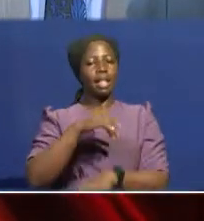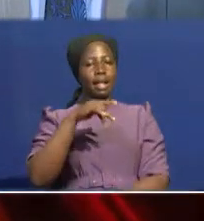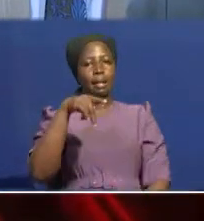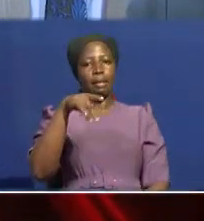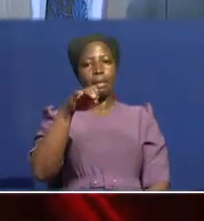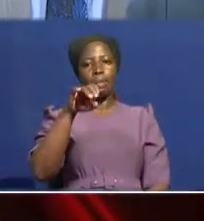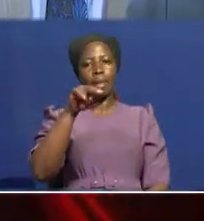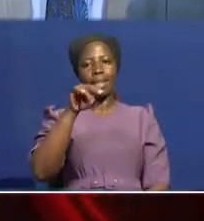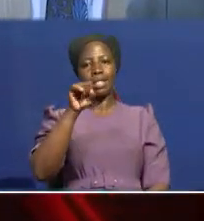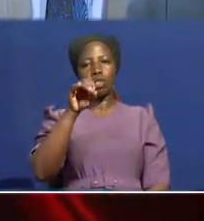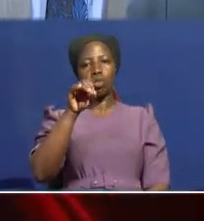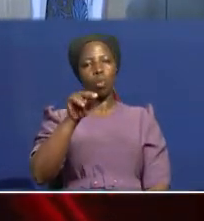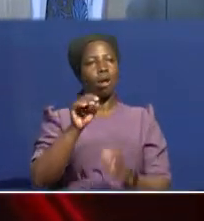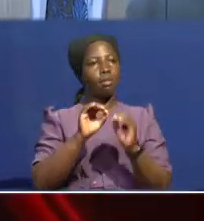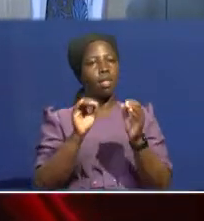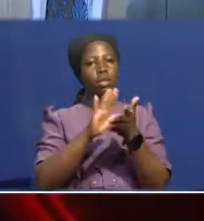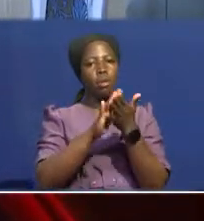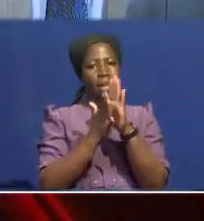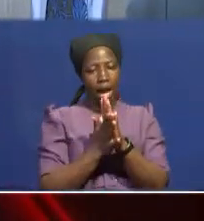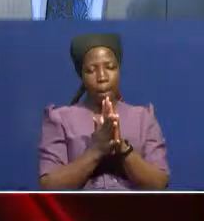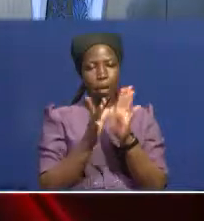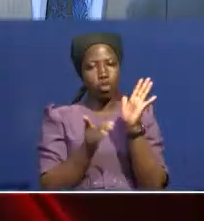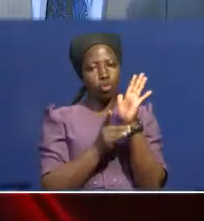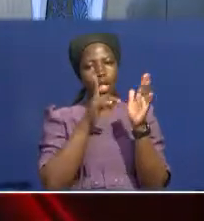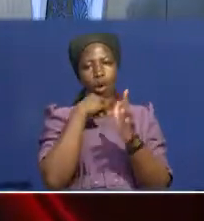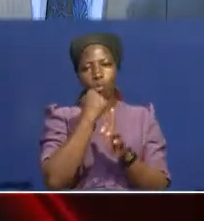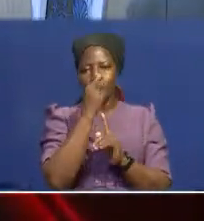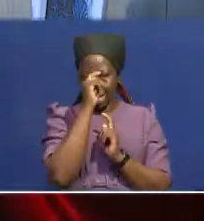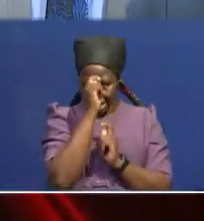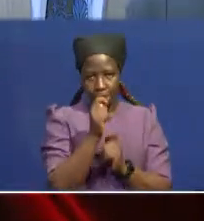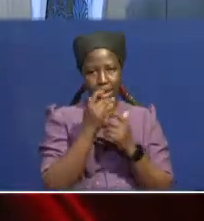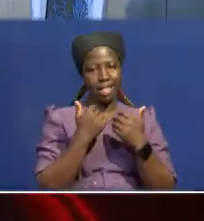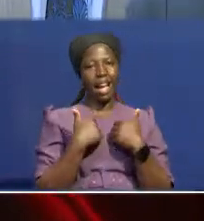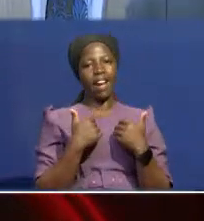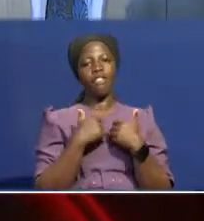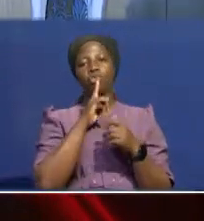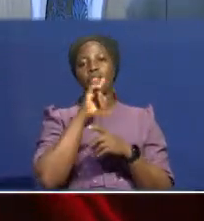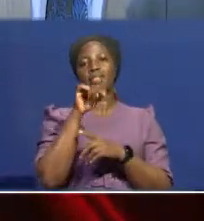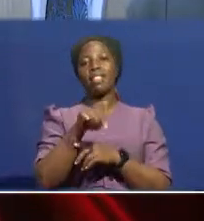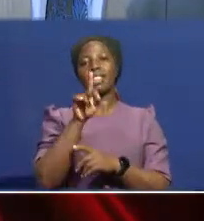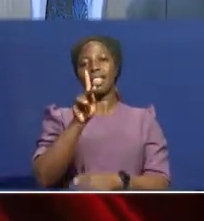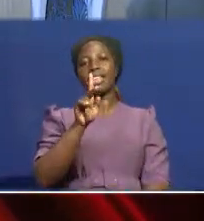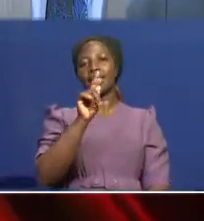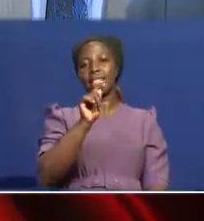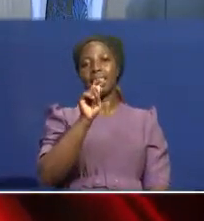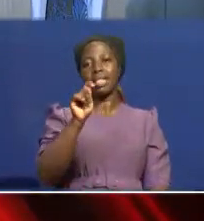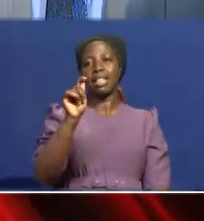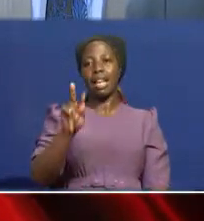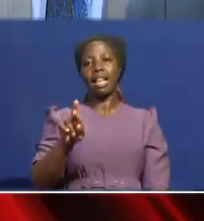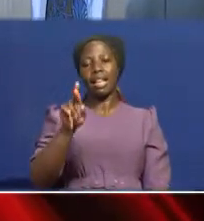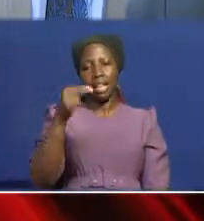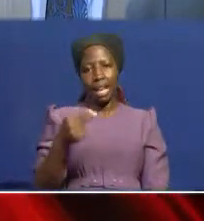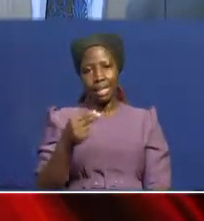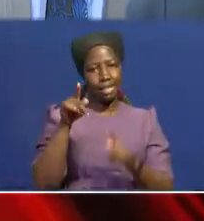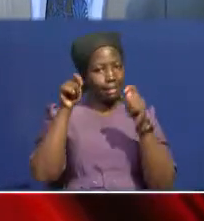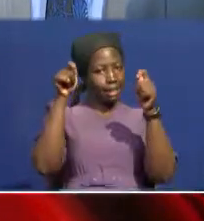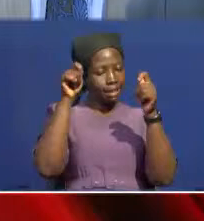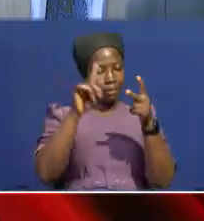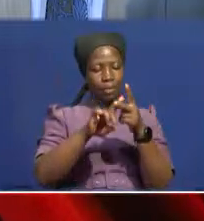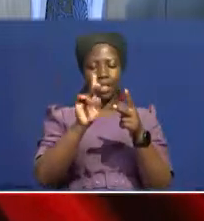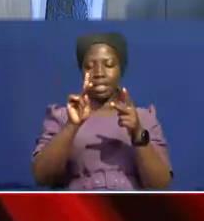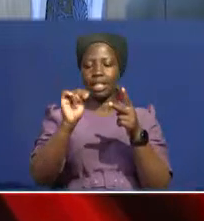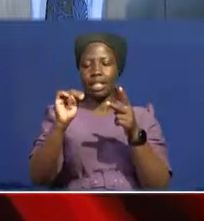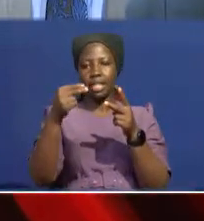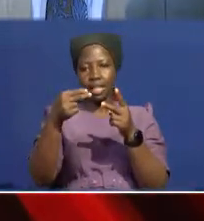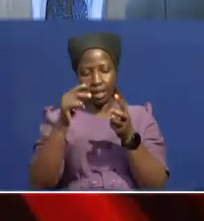be dignified as doctors when they're offering the services. And therefore, this strike in KUTTRH, the strike in KNH, the strike